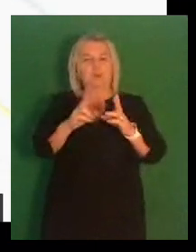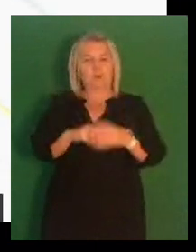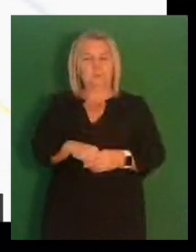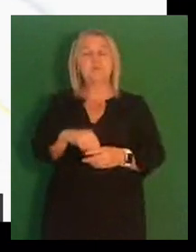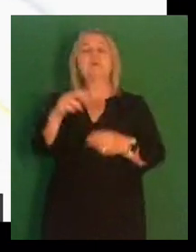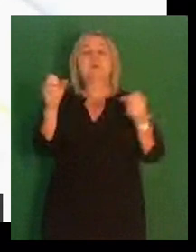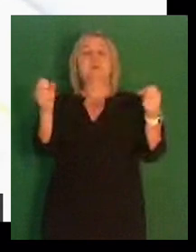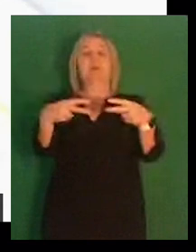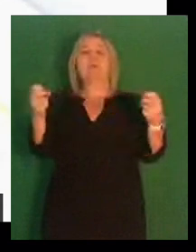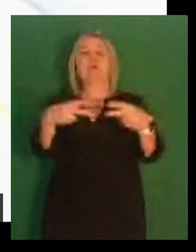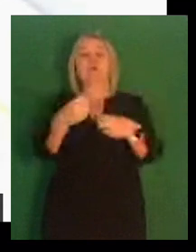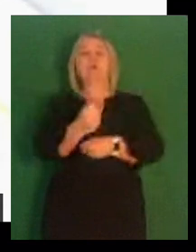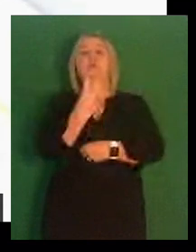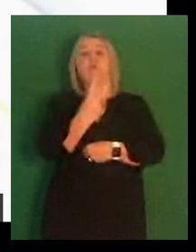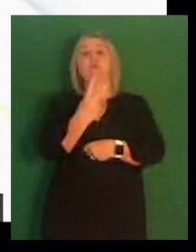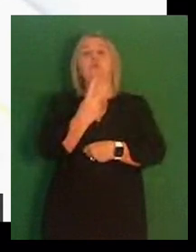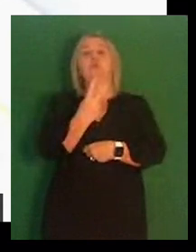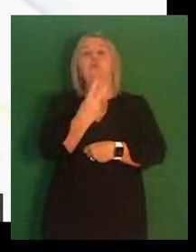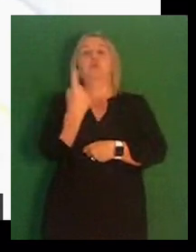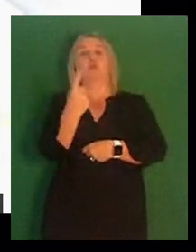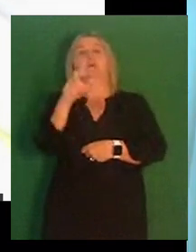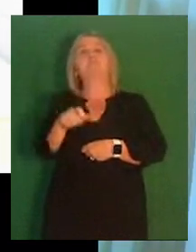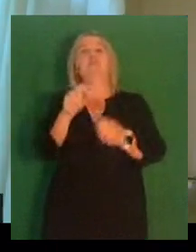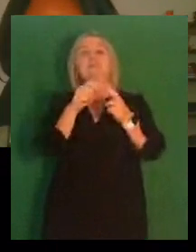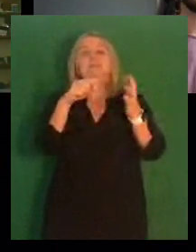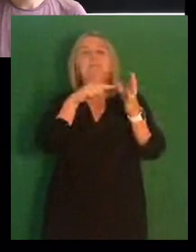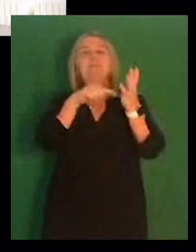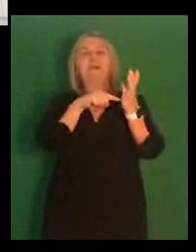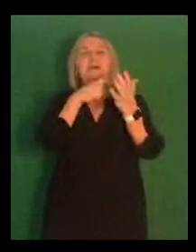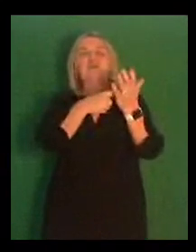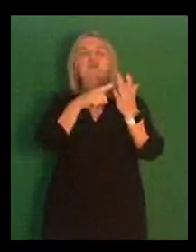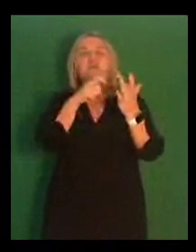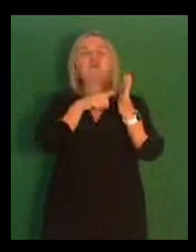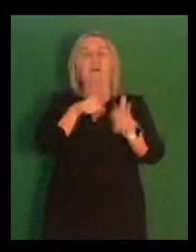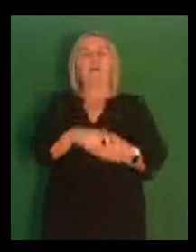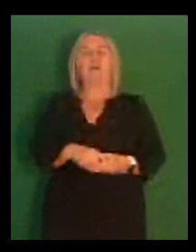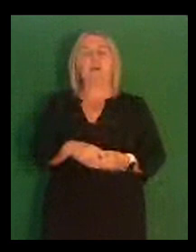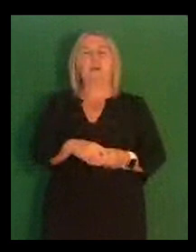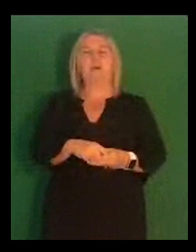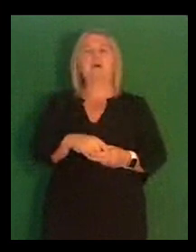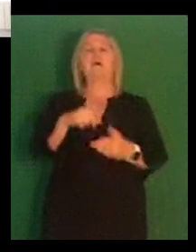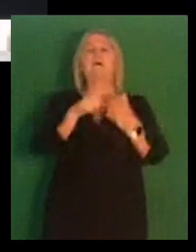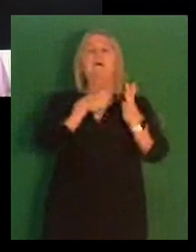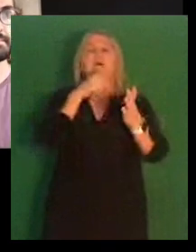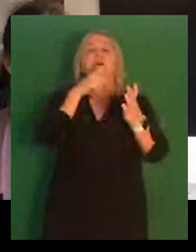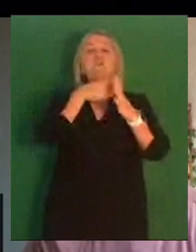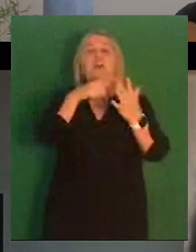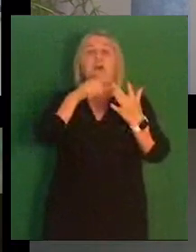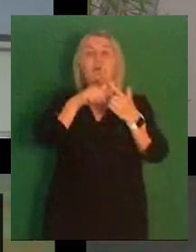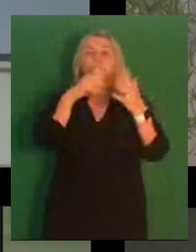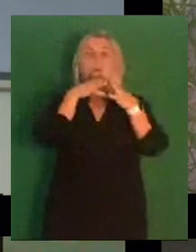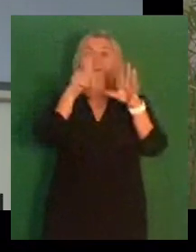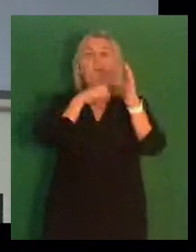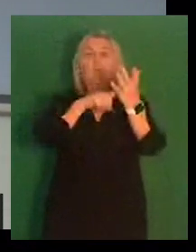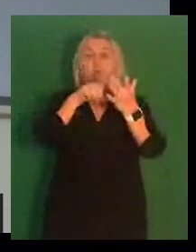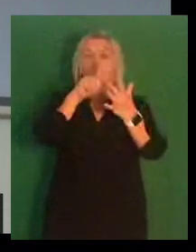today. So joining me on the journey that we're going to take today are Jackie Wylie. She's Artistic Director and CEO of the